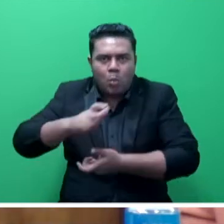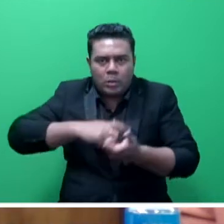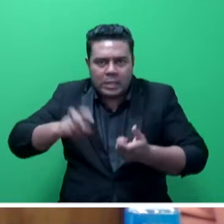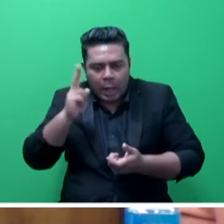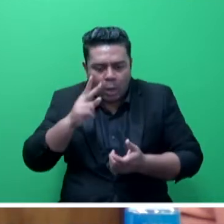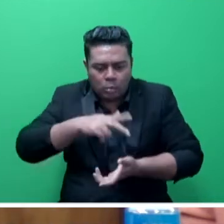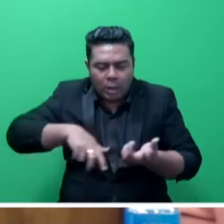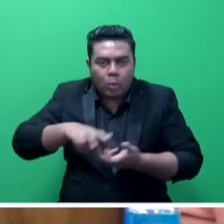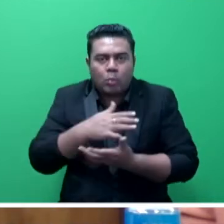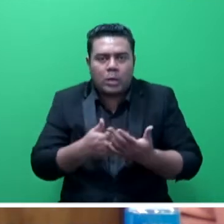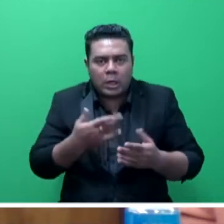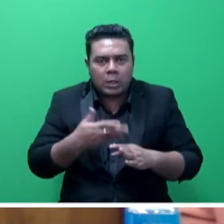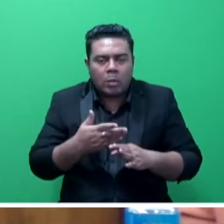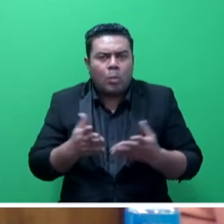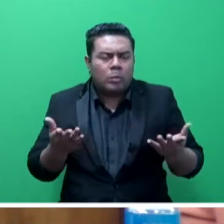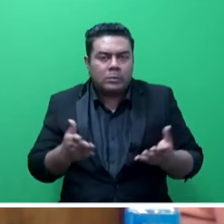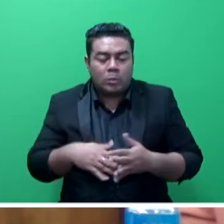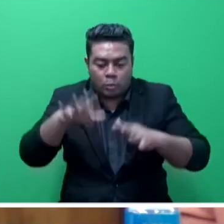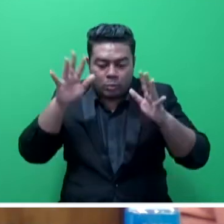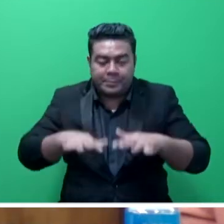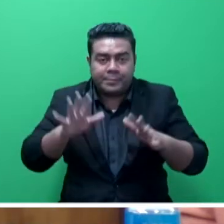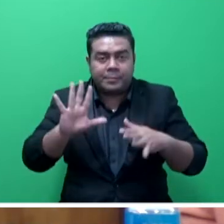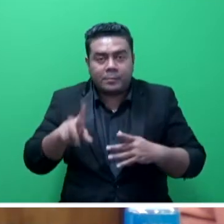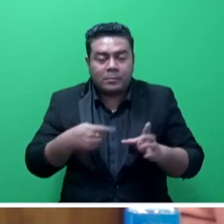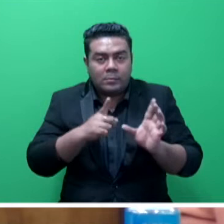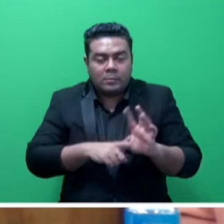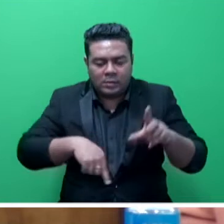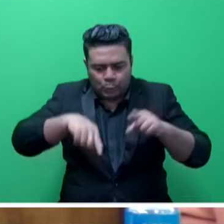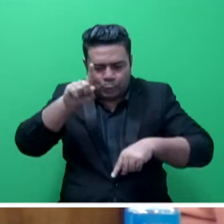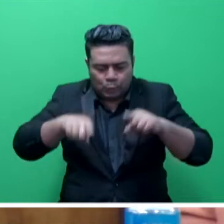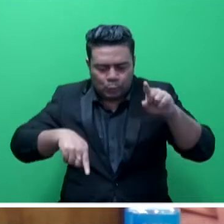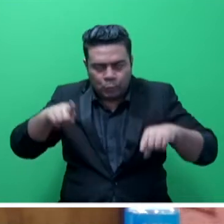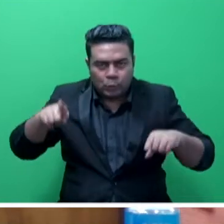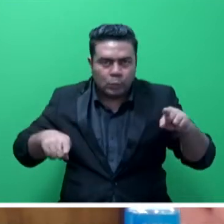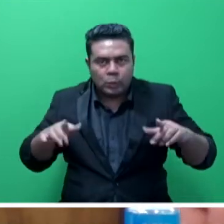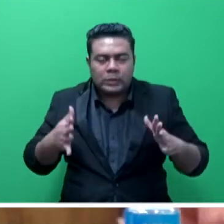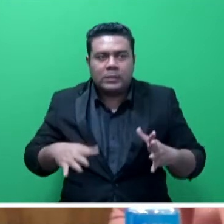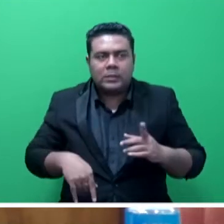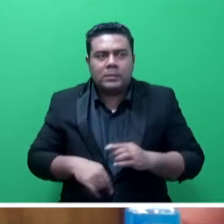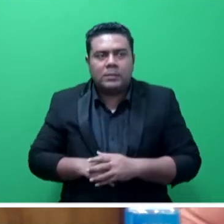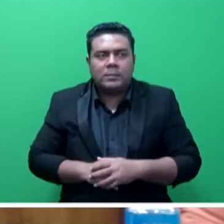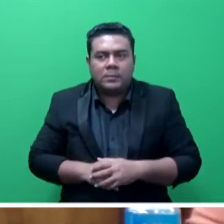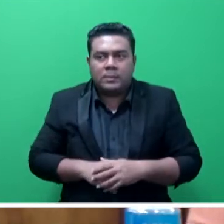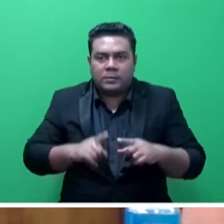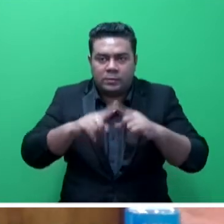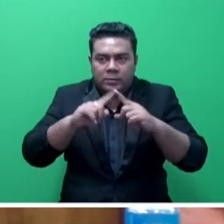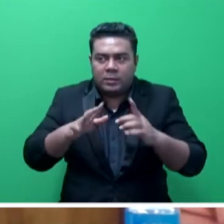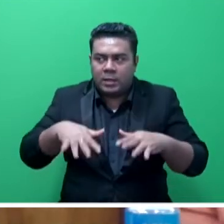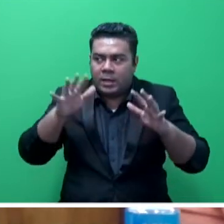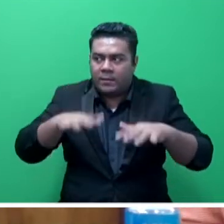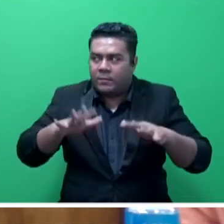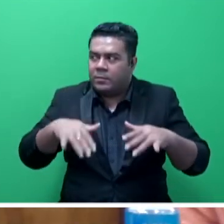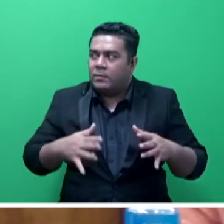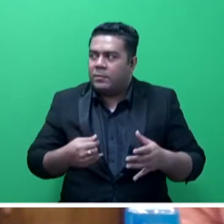Mr. Speaker, so in terms of rainfall, there is a year-to-year variability in Fiji's rainfall. A number of heavy rainfall and flood events